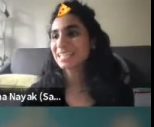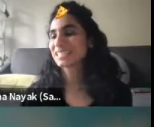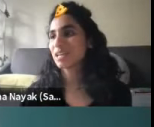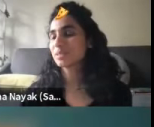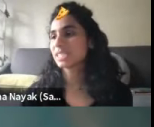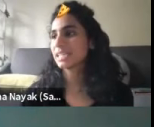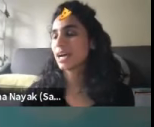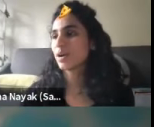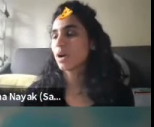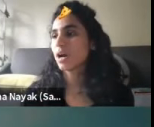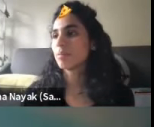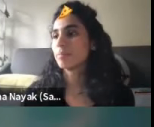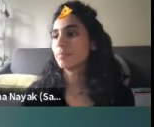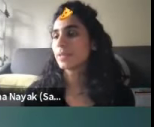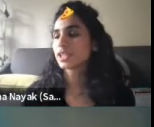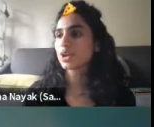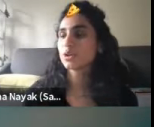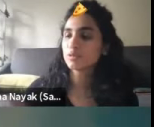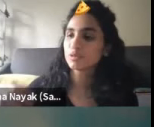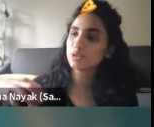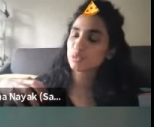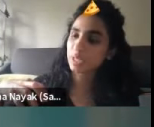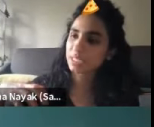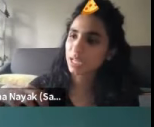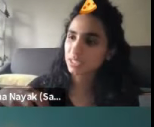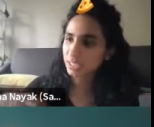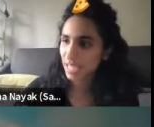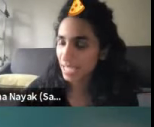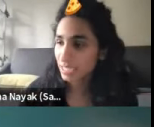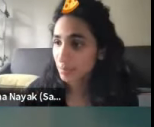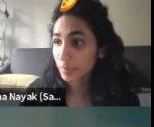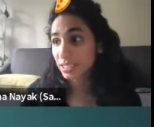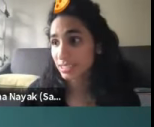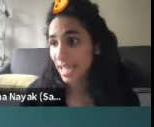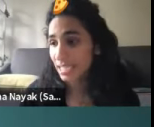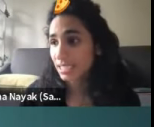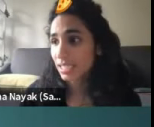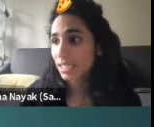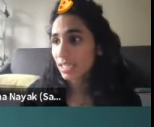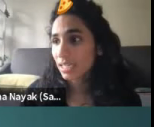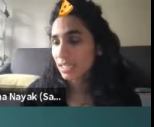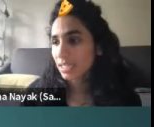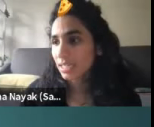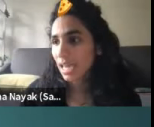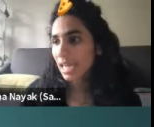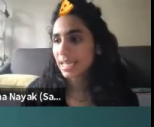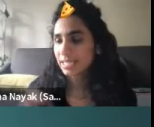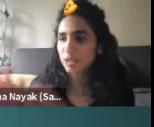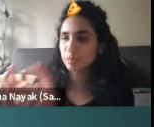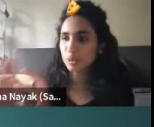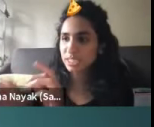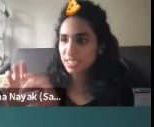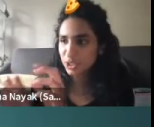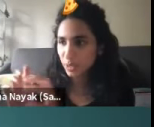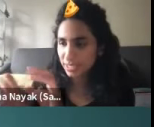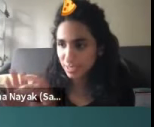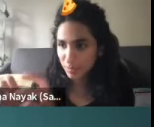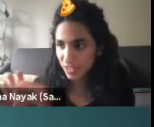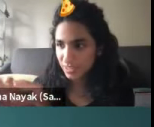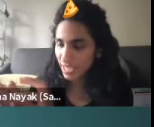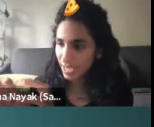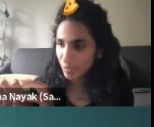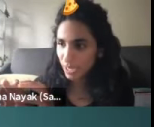the blue sac escapes, and now it's going to fuse with another sac, bigger sac. And then now the proteins are